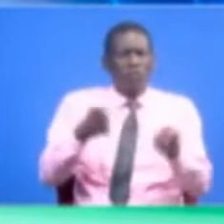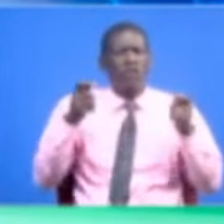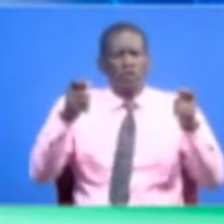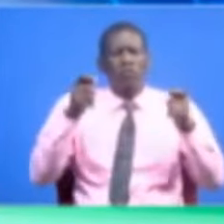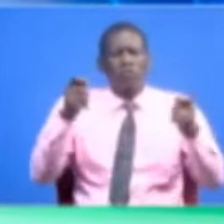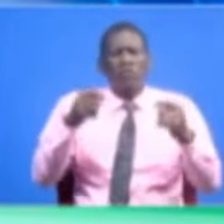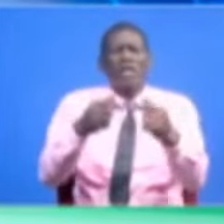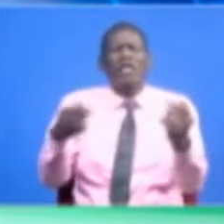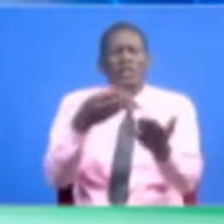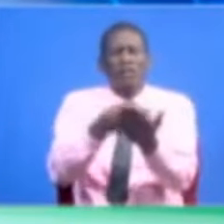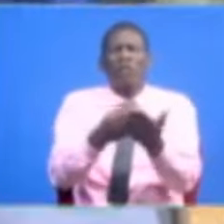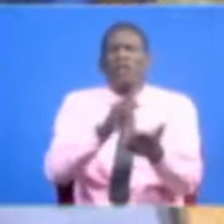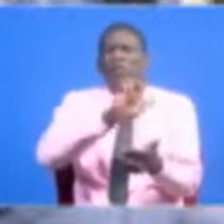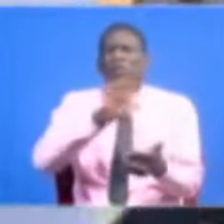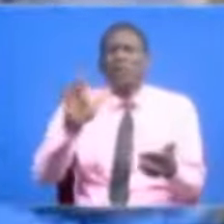bill protests.